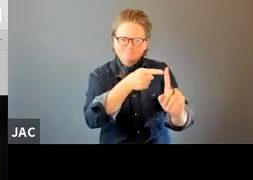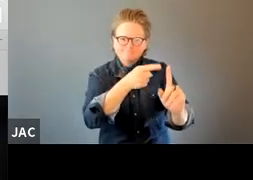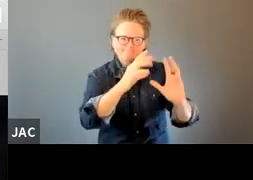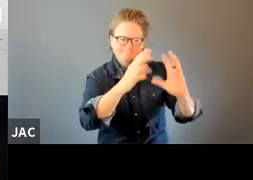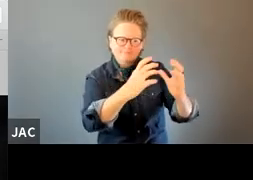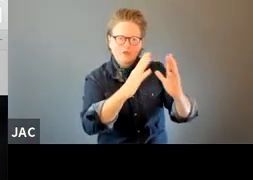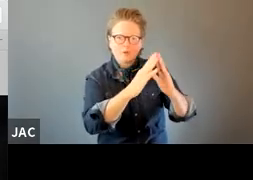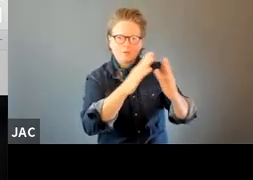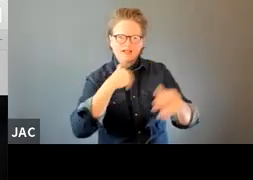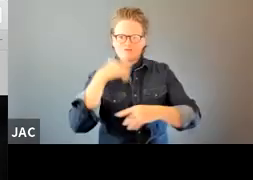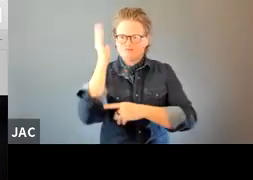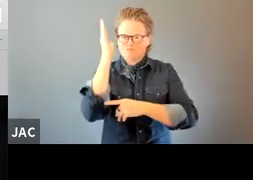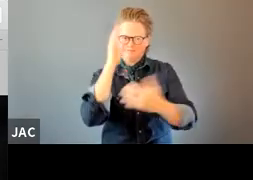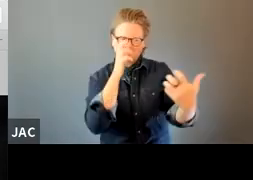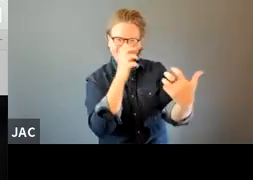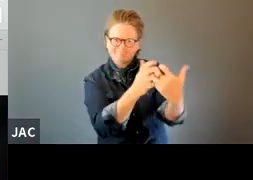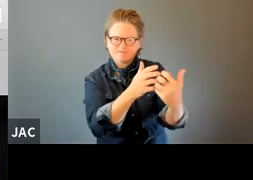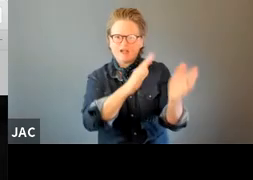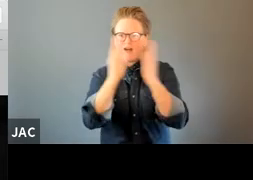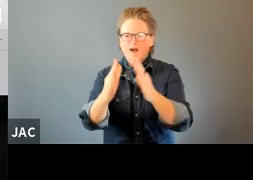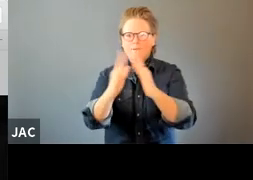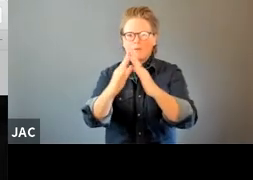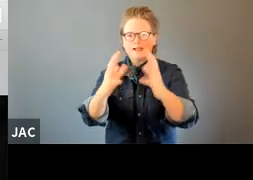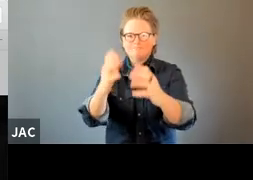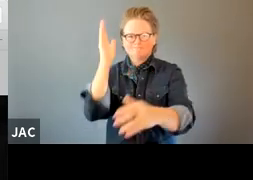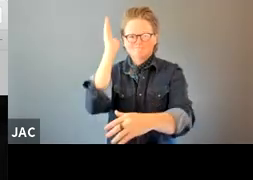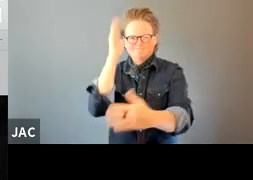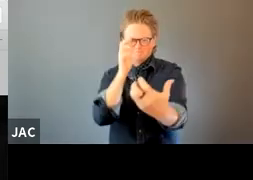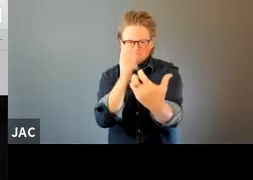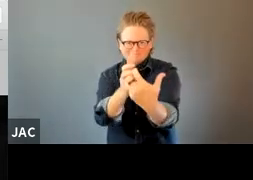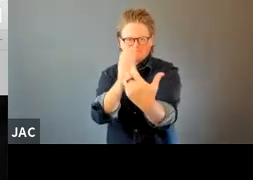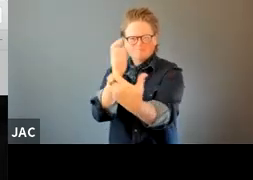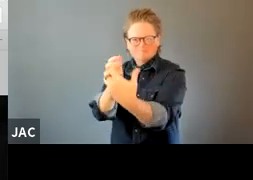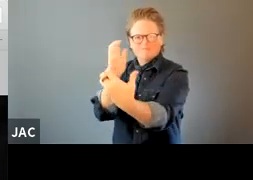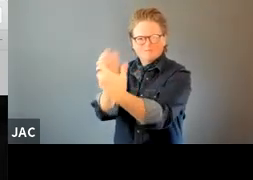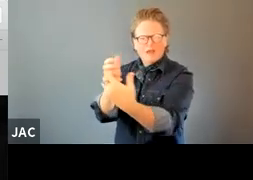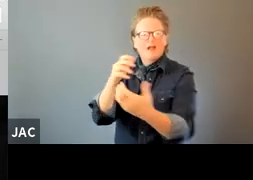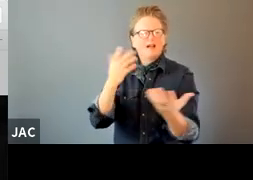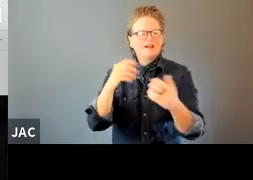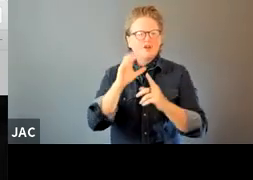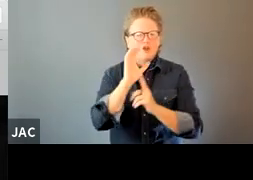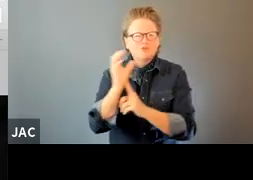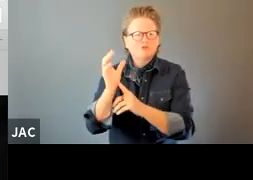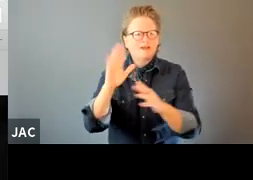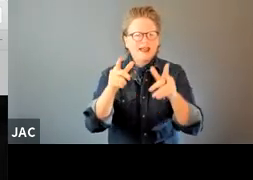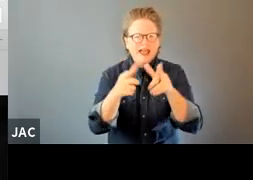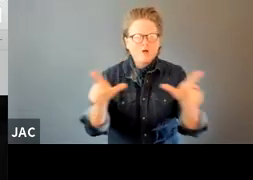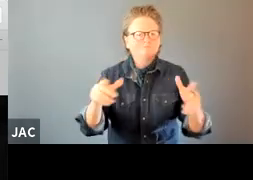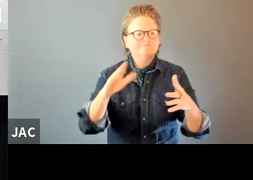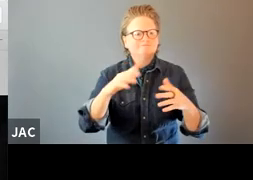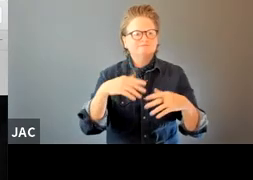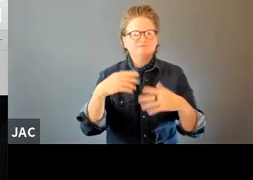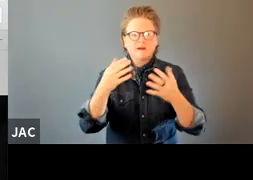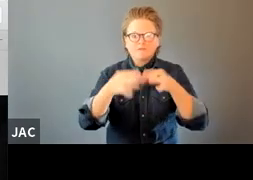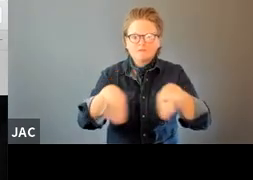the area. And so we wanted to have a specific town hall to be able to go with that community and match their